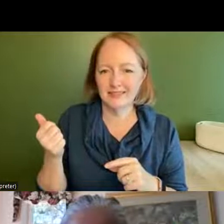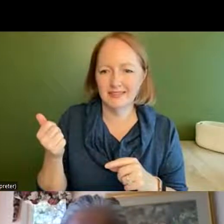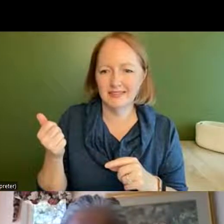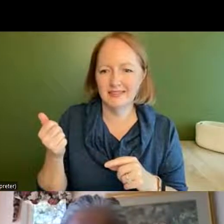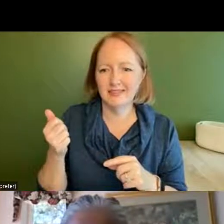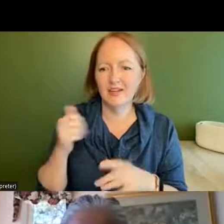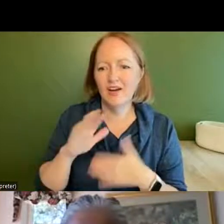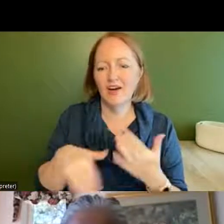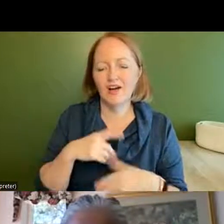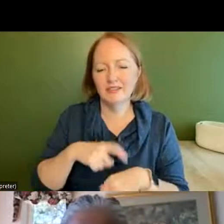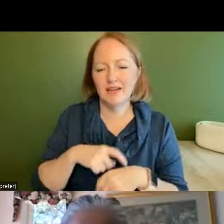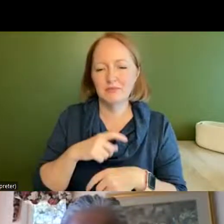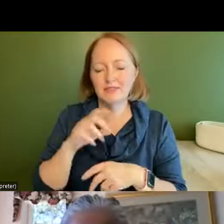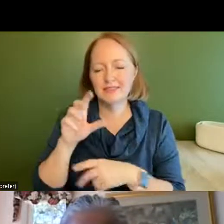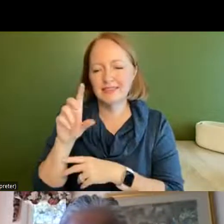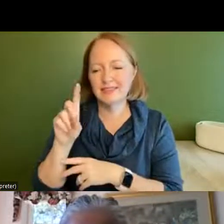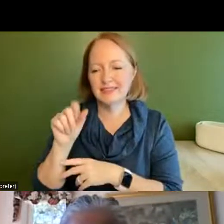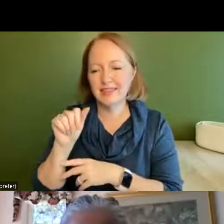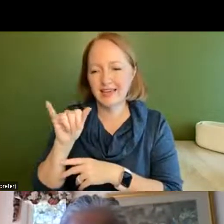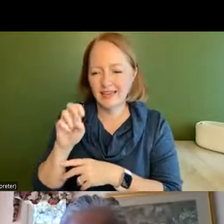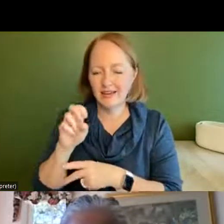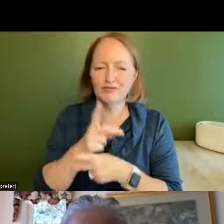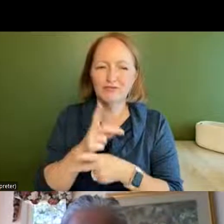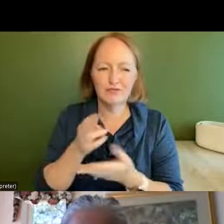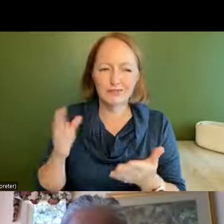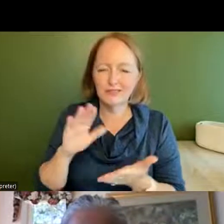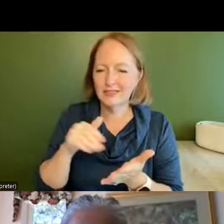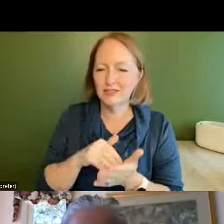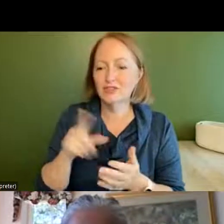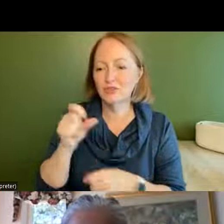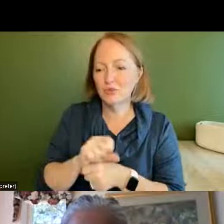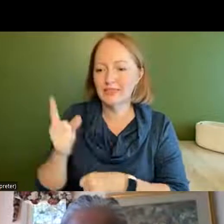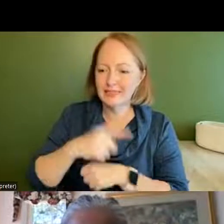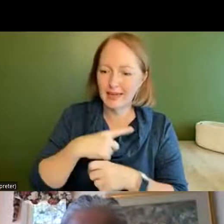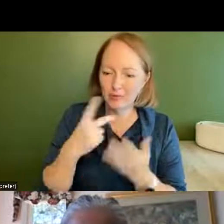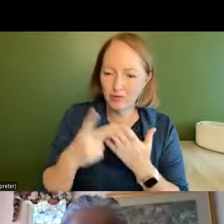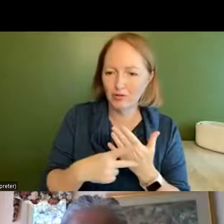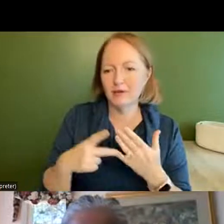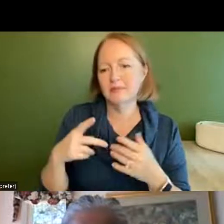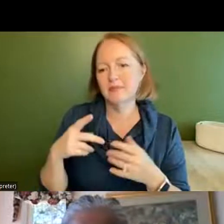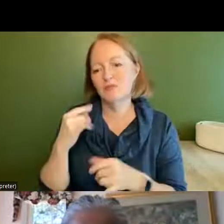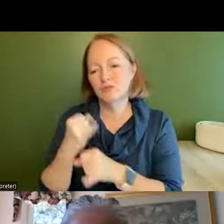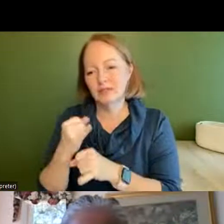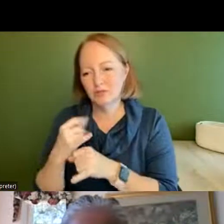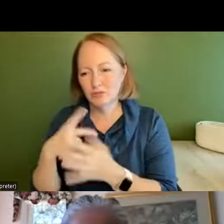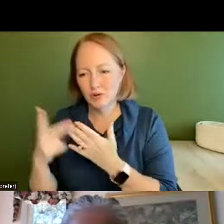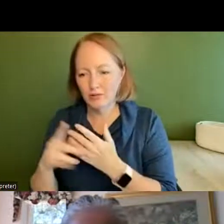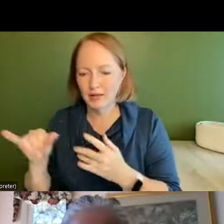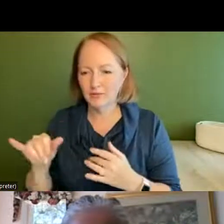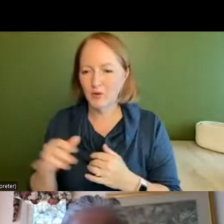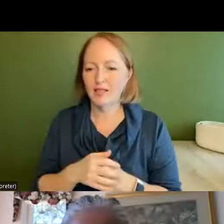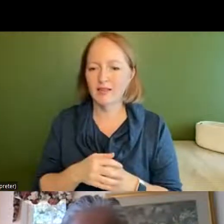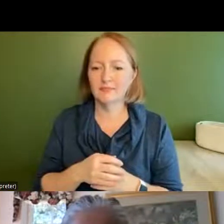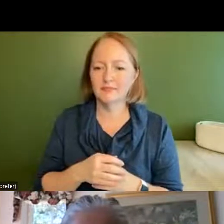Daycare Resource Center coordinators. Lori has worked in day programs and residential programs, and she can